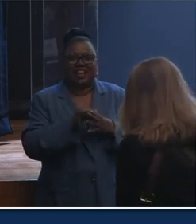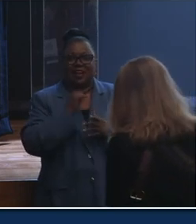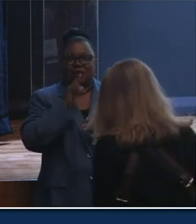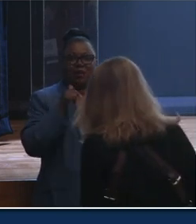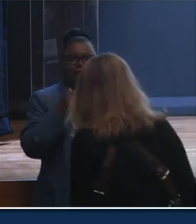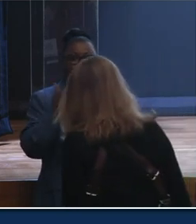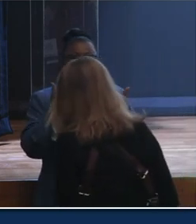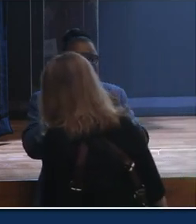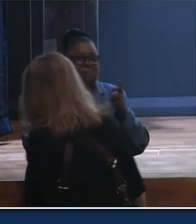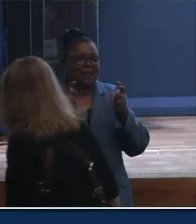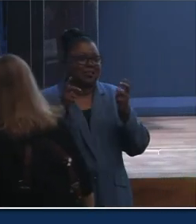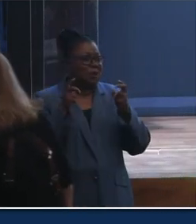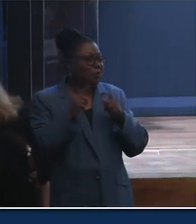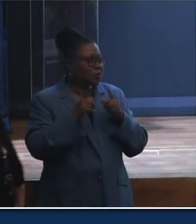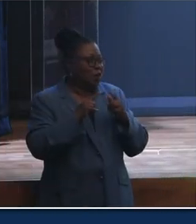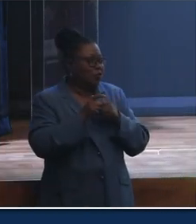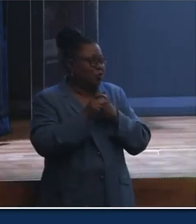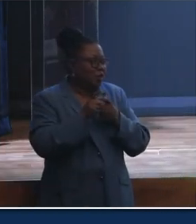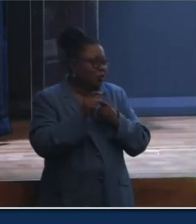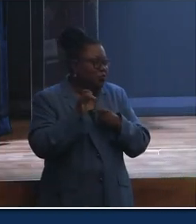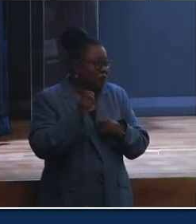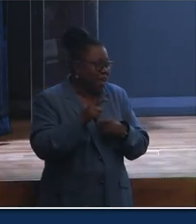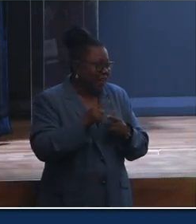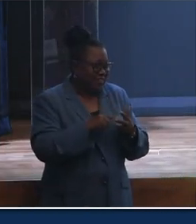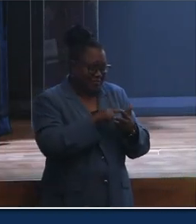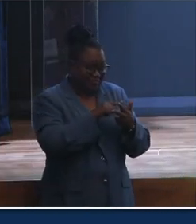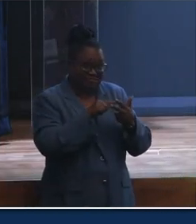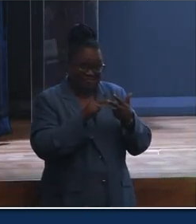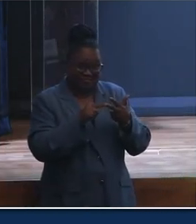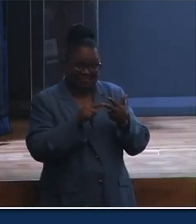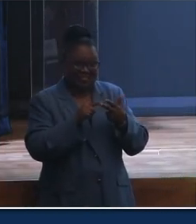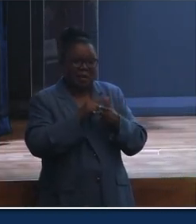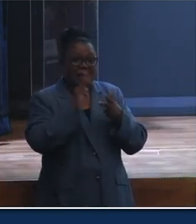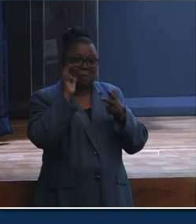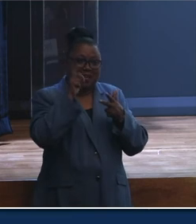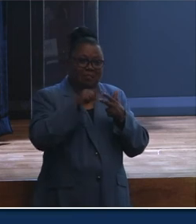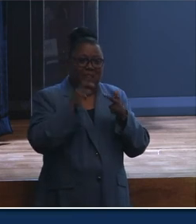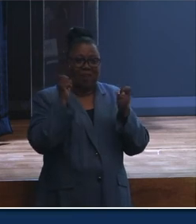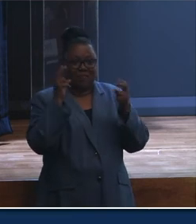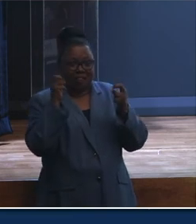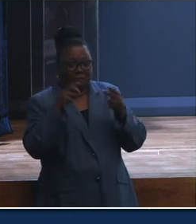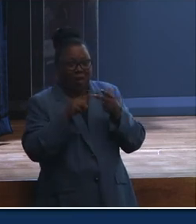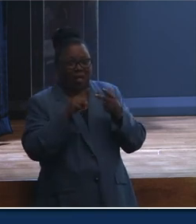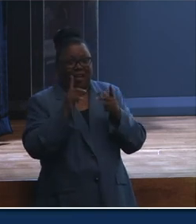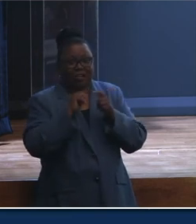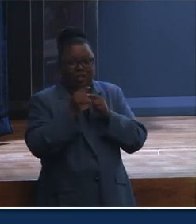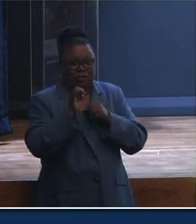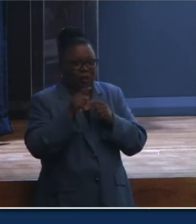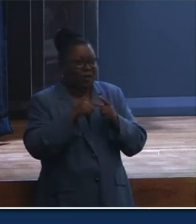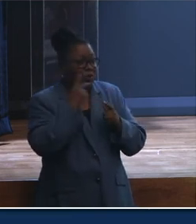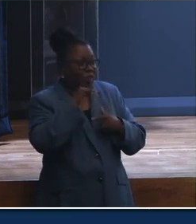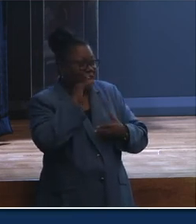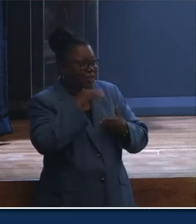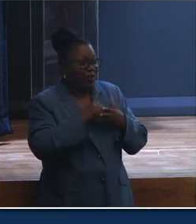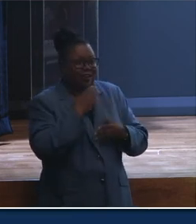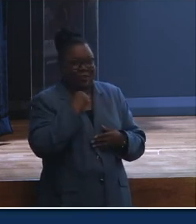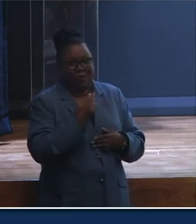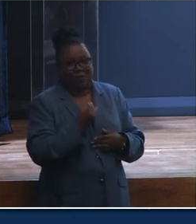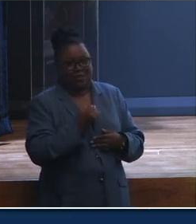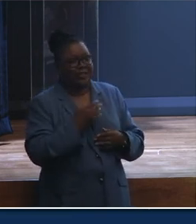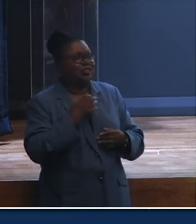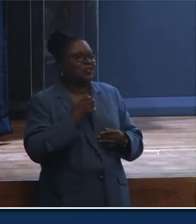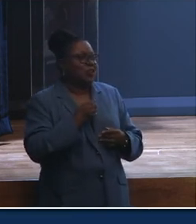play basketball, volleyball, but you also run track. You look like our daughter at 14.